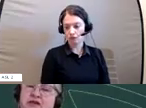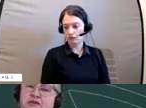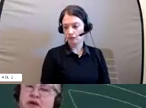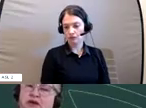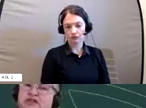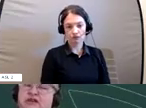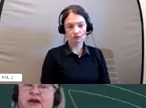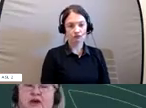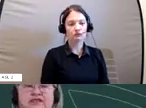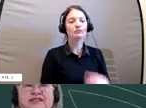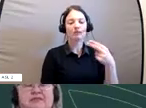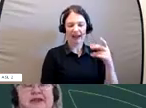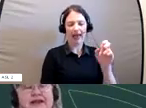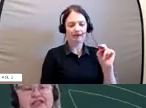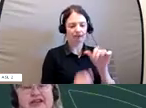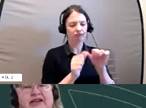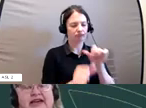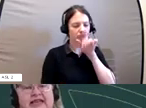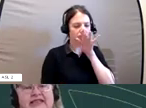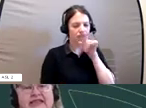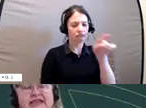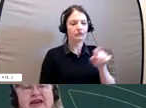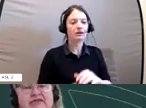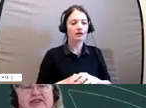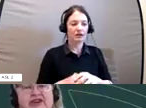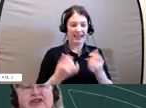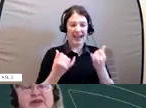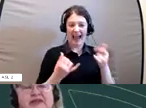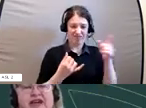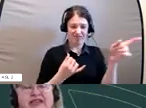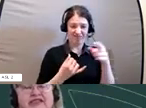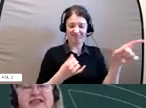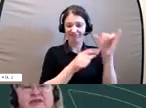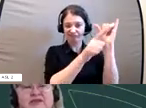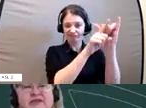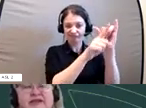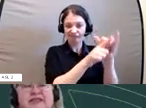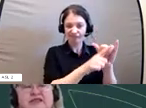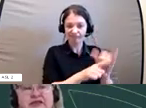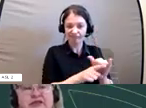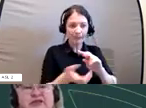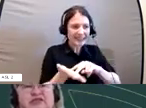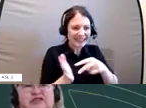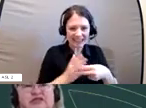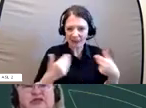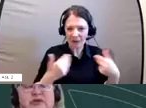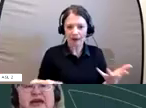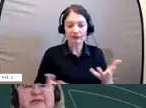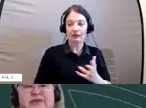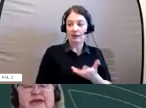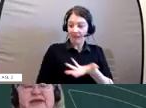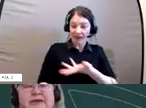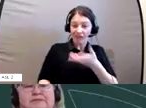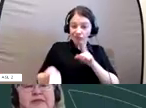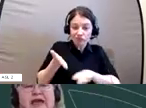So the next thing that I wanted to talk about was nomenclature. And in our research, we found it was really difficult